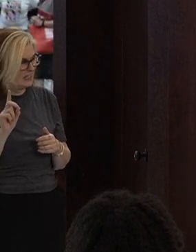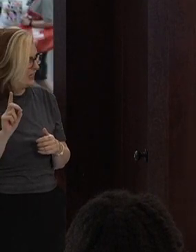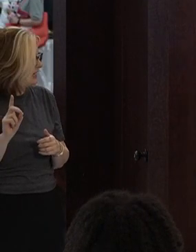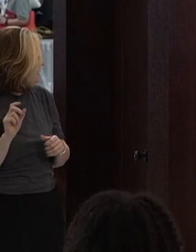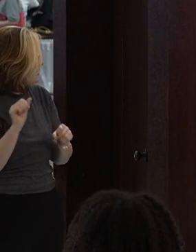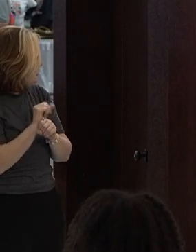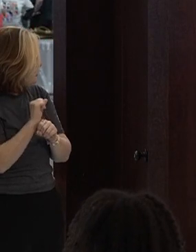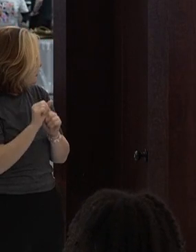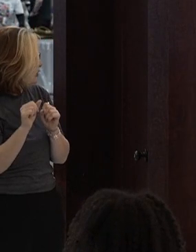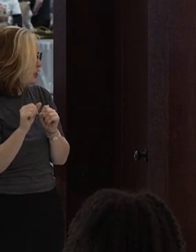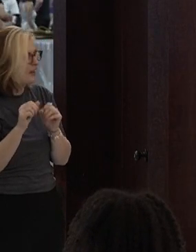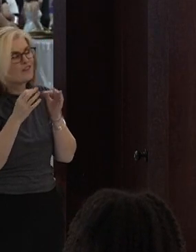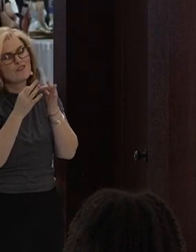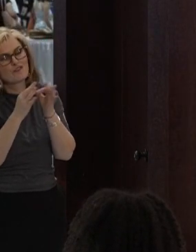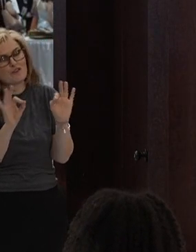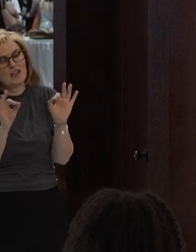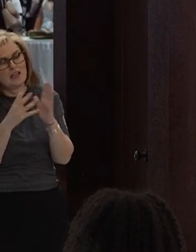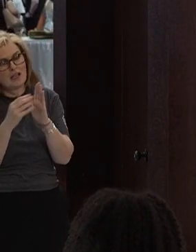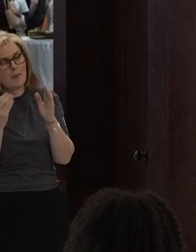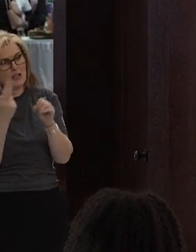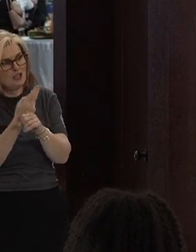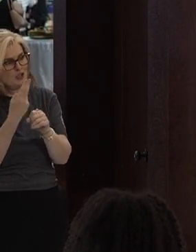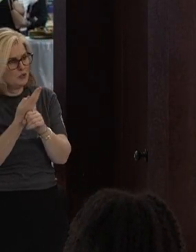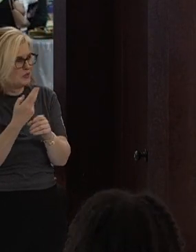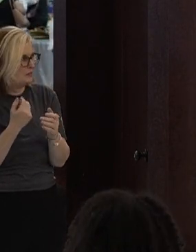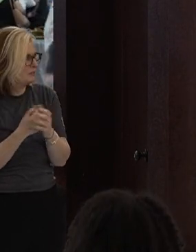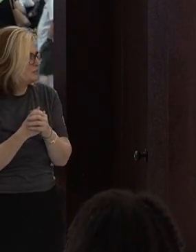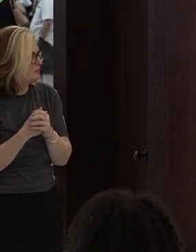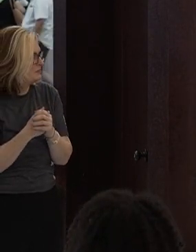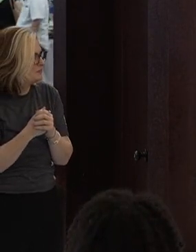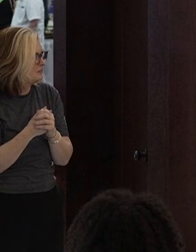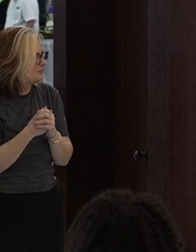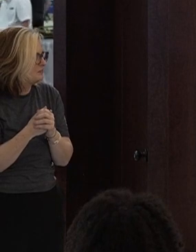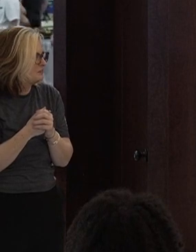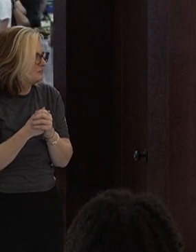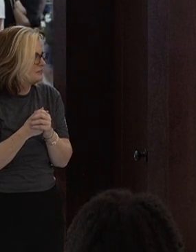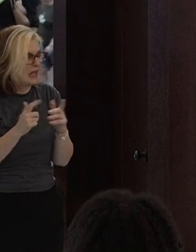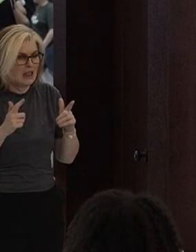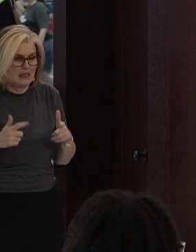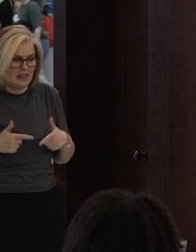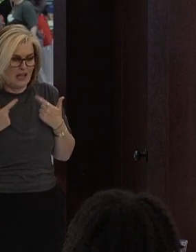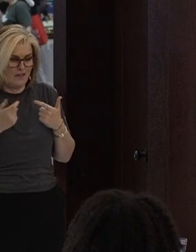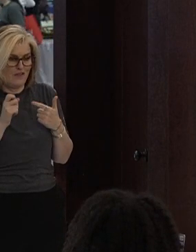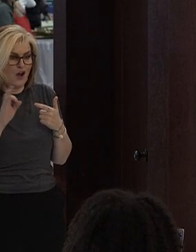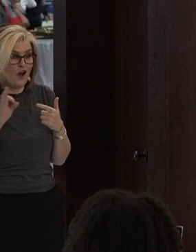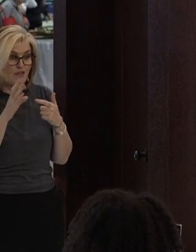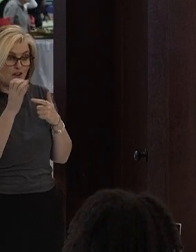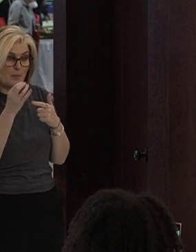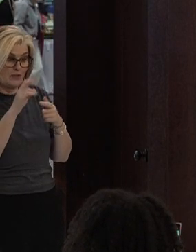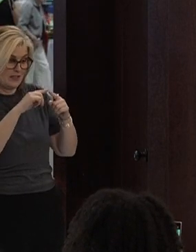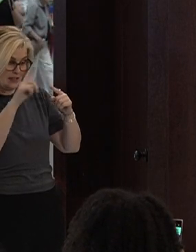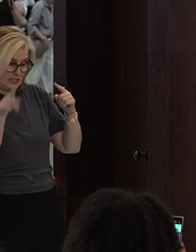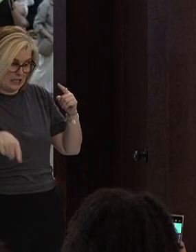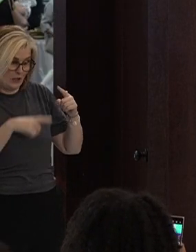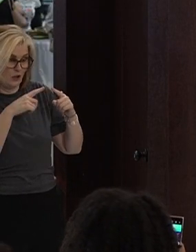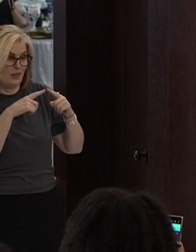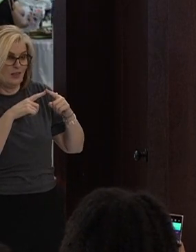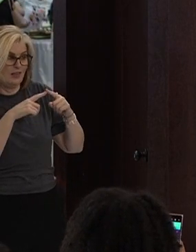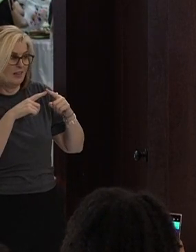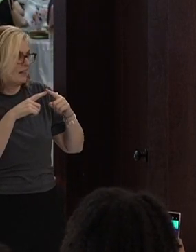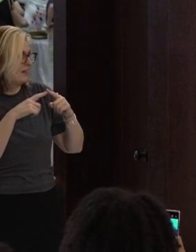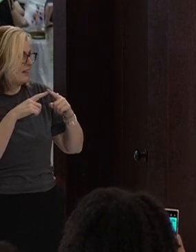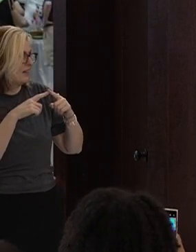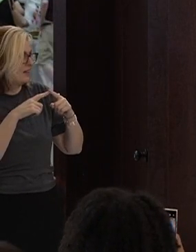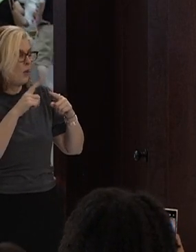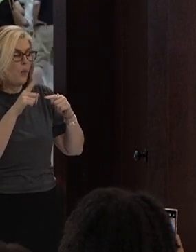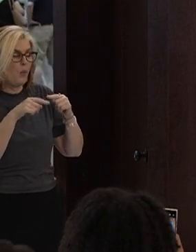the work can be freely copied and used, okay? So that life of copyright, the cycle of copyright,